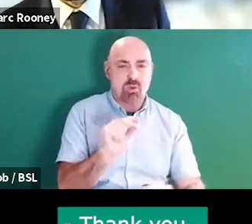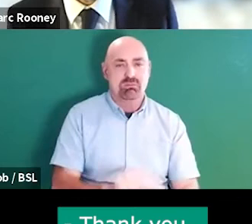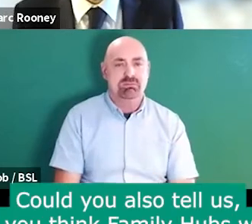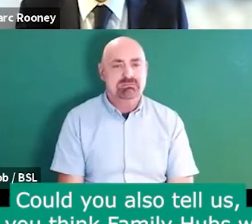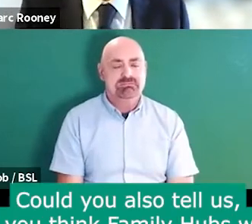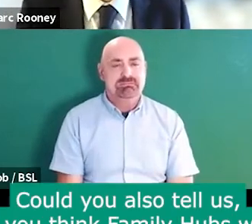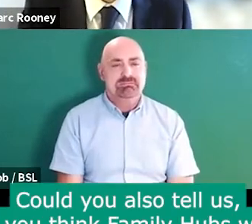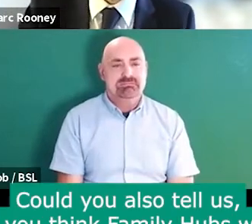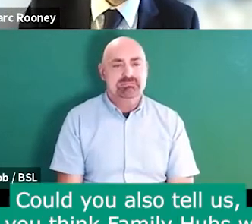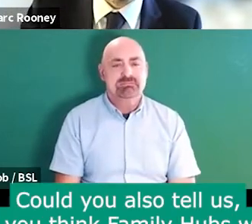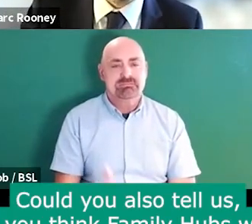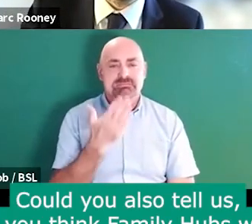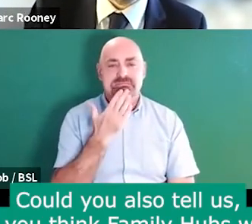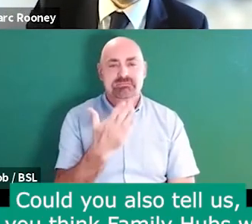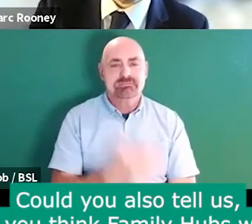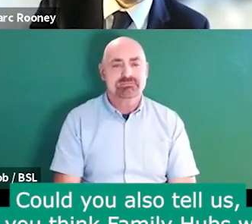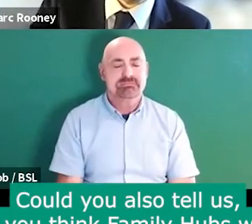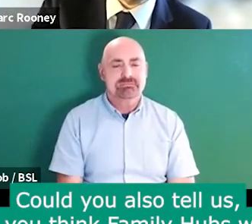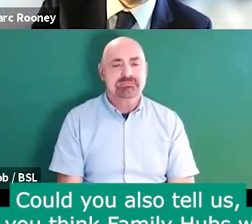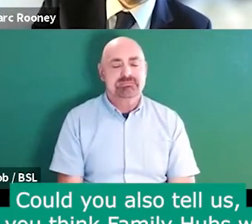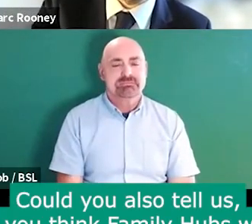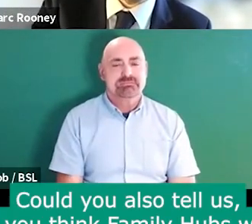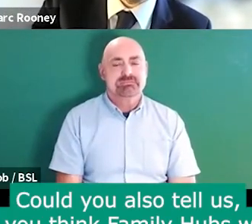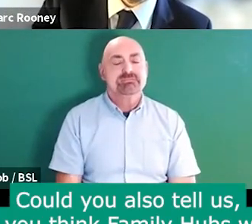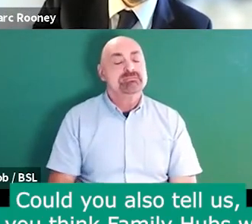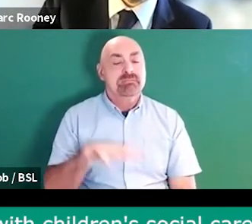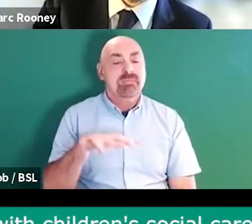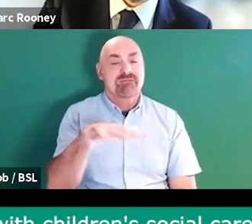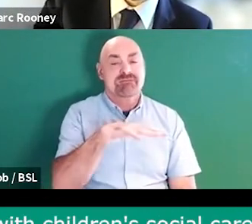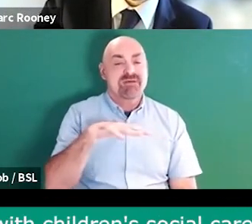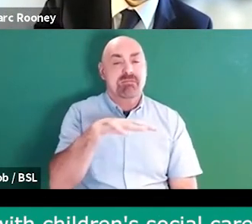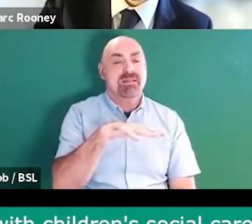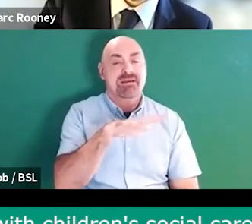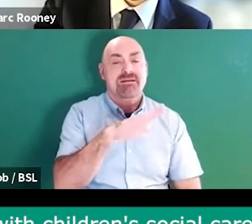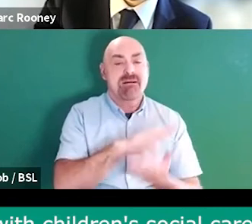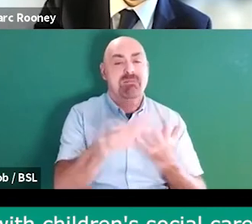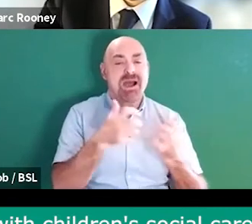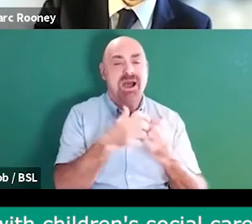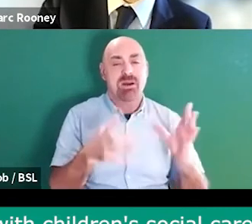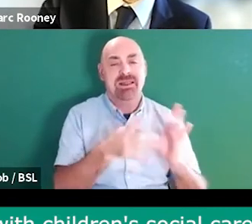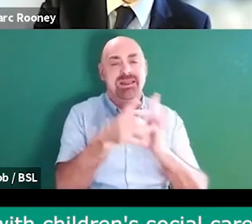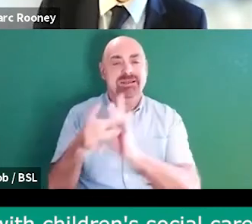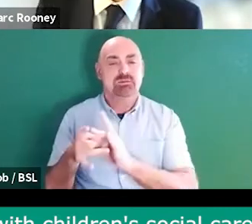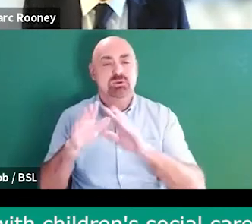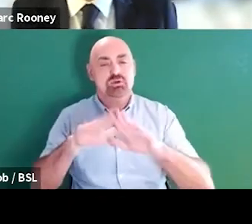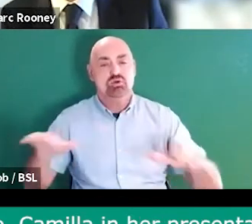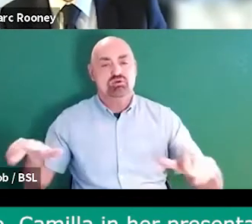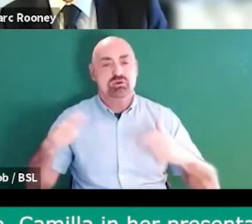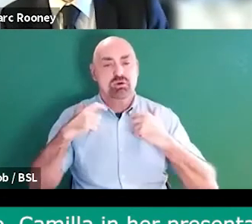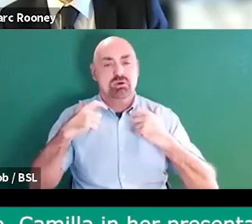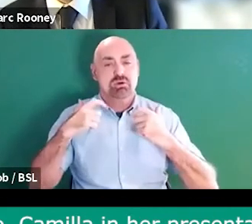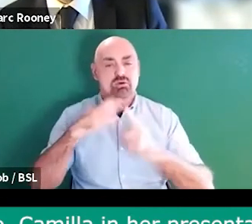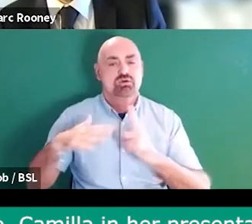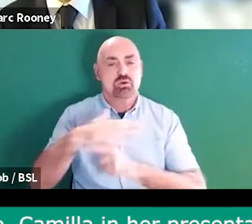Thank you. Could you also tell us, how do you think family hubs will link in with children's social care? So,